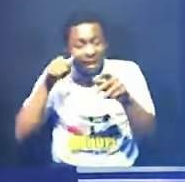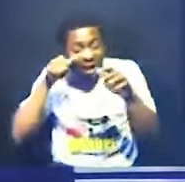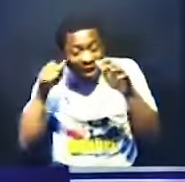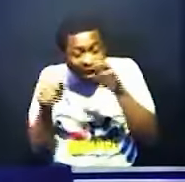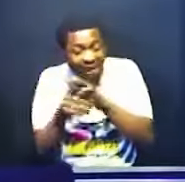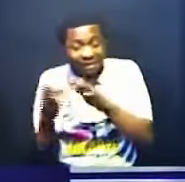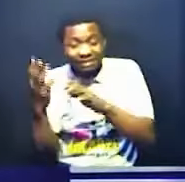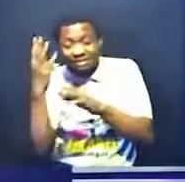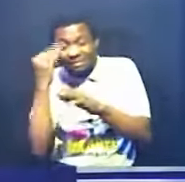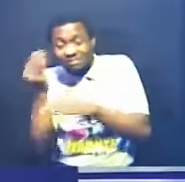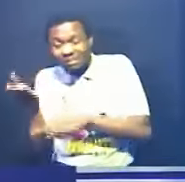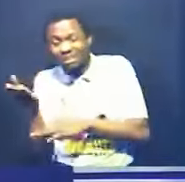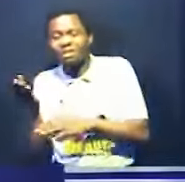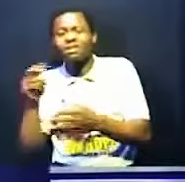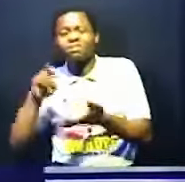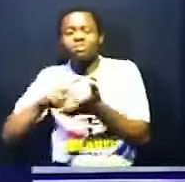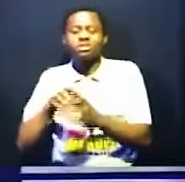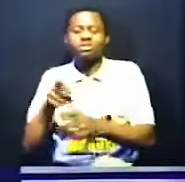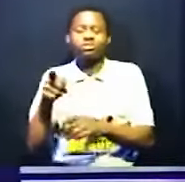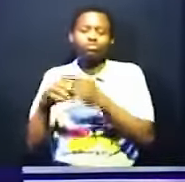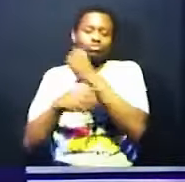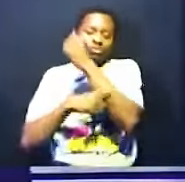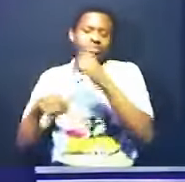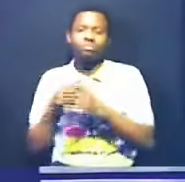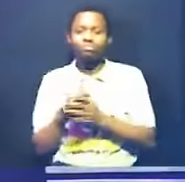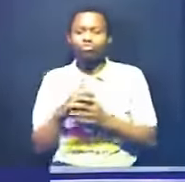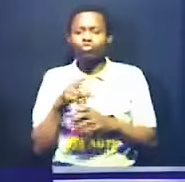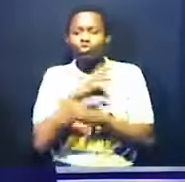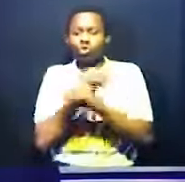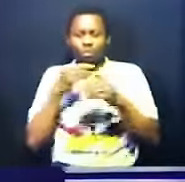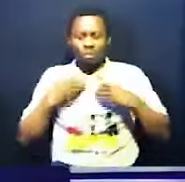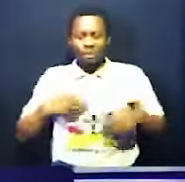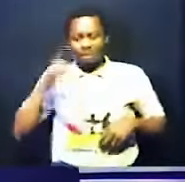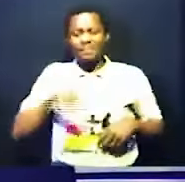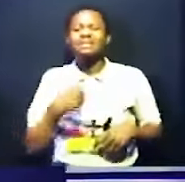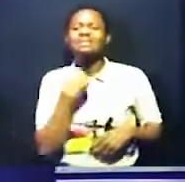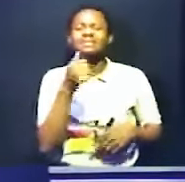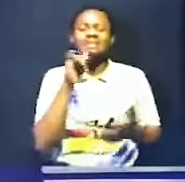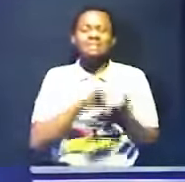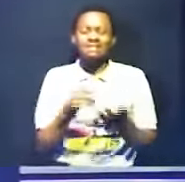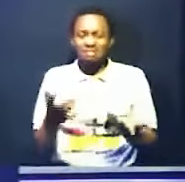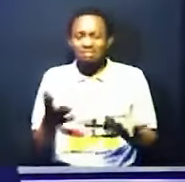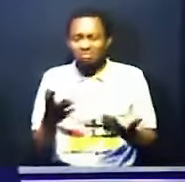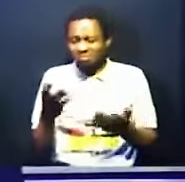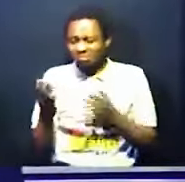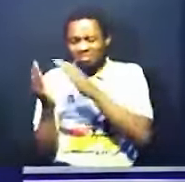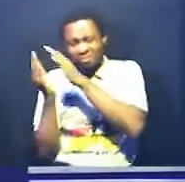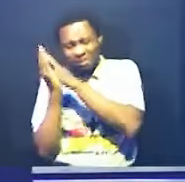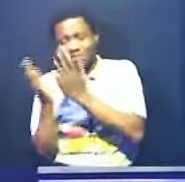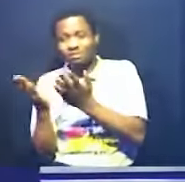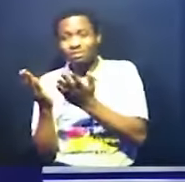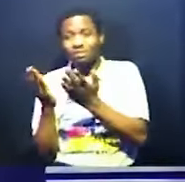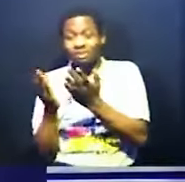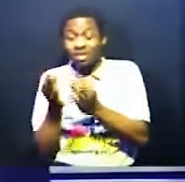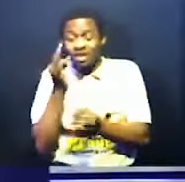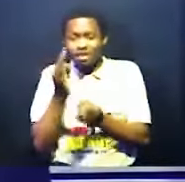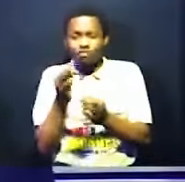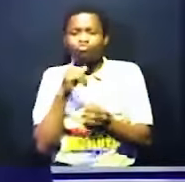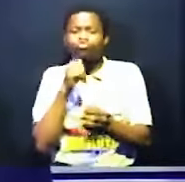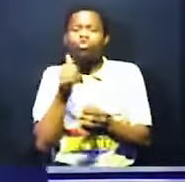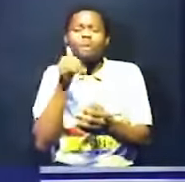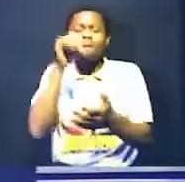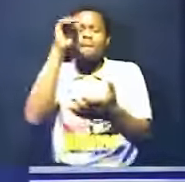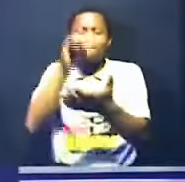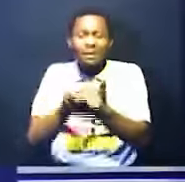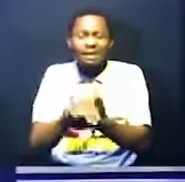fear you want. I just say, nobody should tell you that. And says, will be a can we chill? But if you are not sleeping on a marital bed, a bed